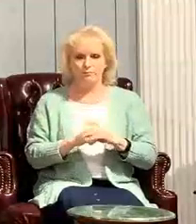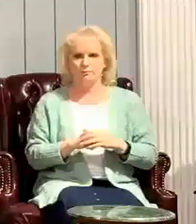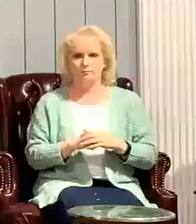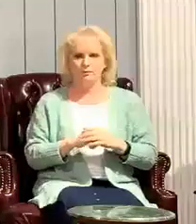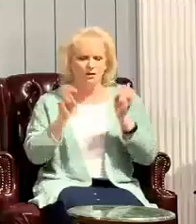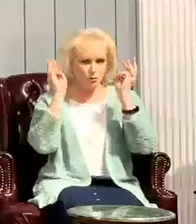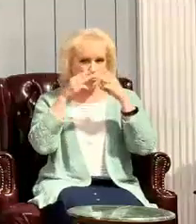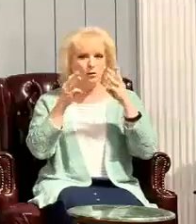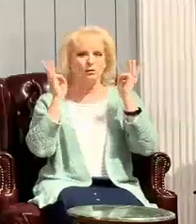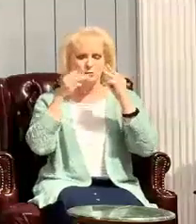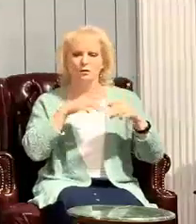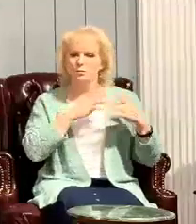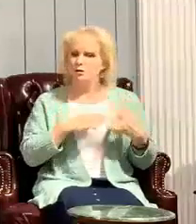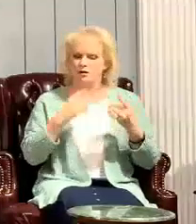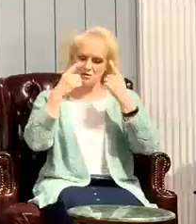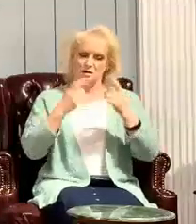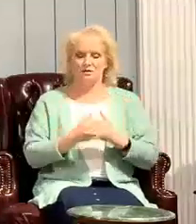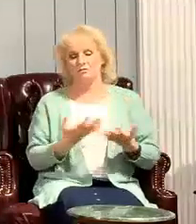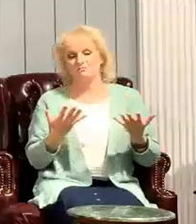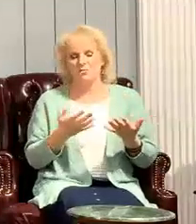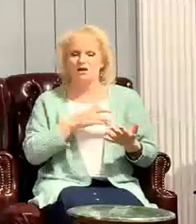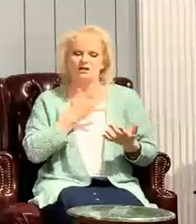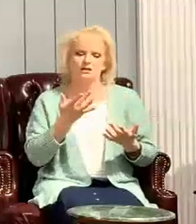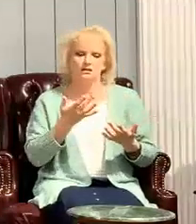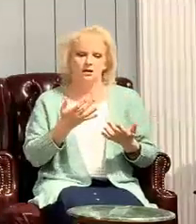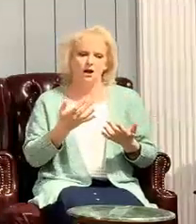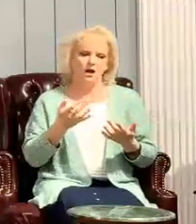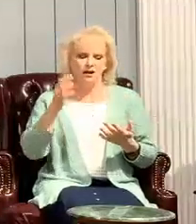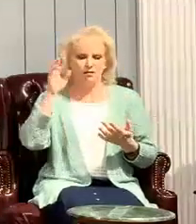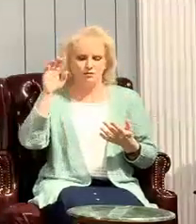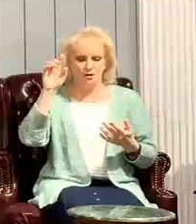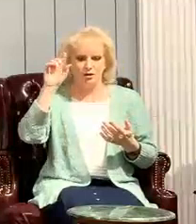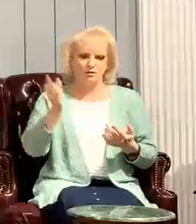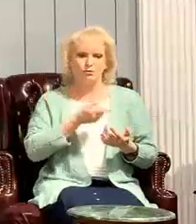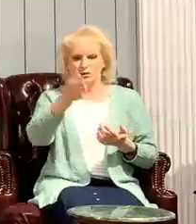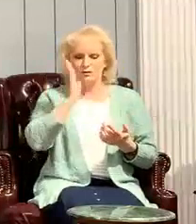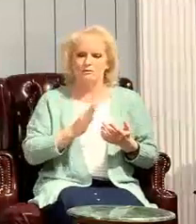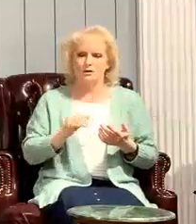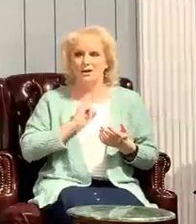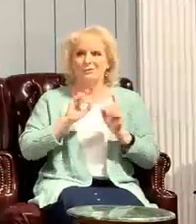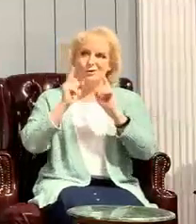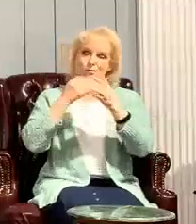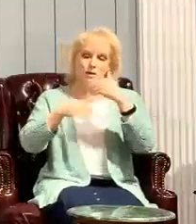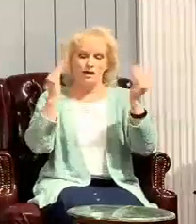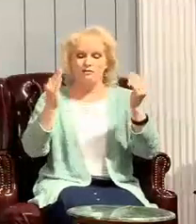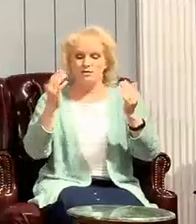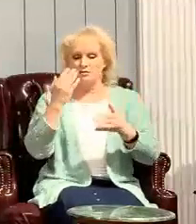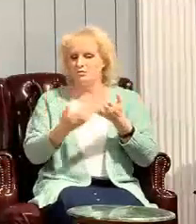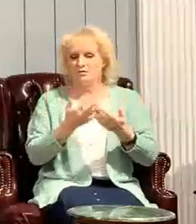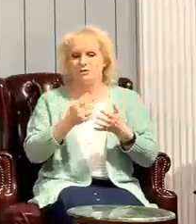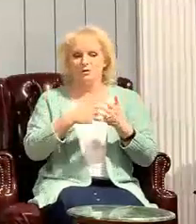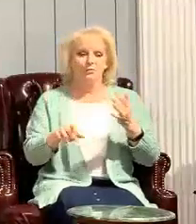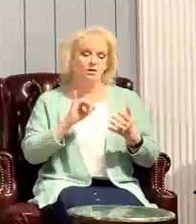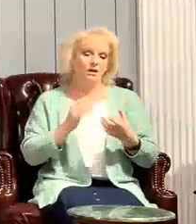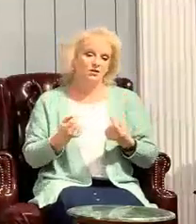It's a wicked heart that thinks, well, since I have the grace of God, I'm already saved, and God's forgiven my sins, I'm going to go to heaven, no matter what I do on this earth, I think I'll